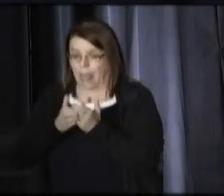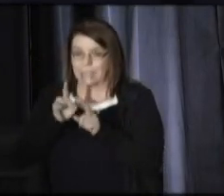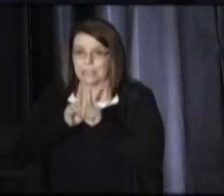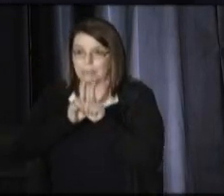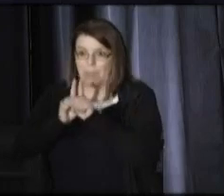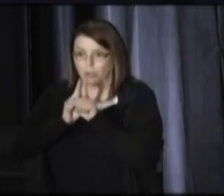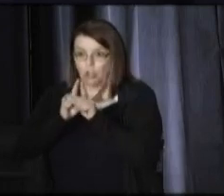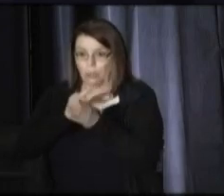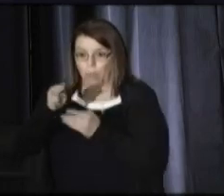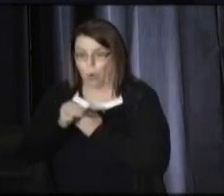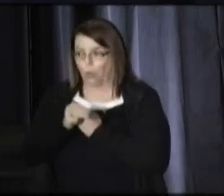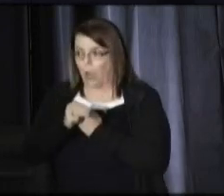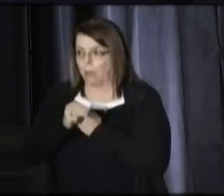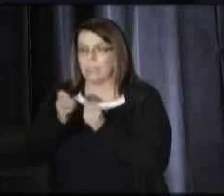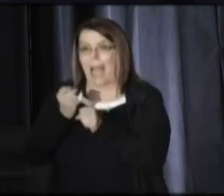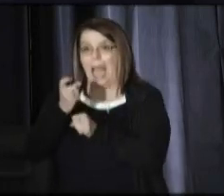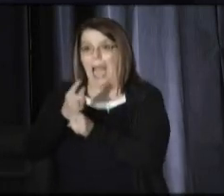Thanks, Kathy.